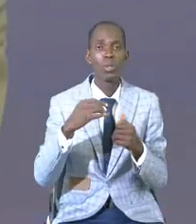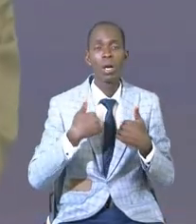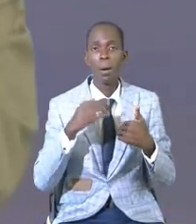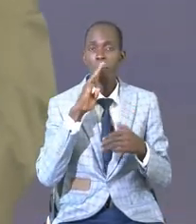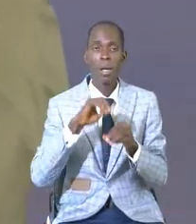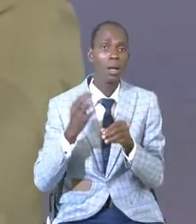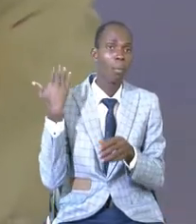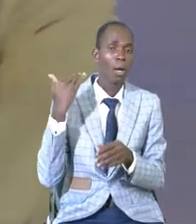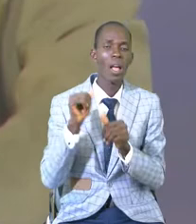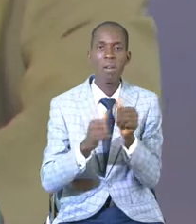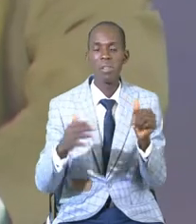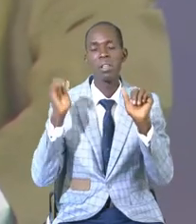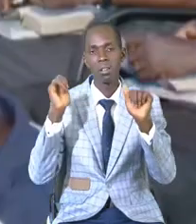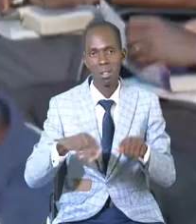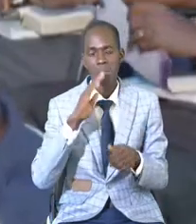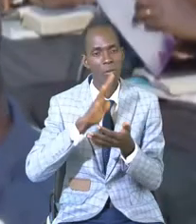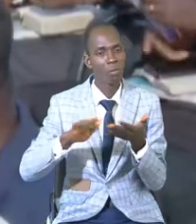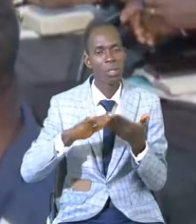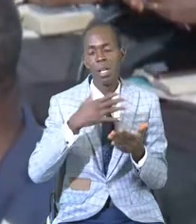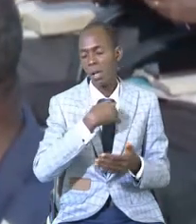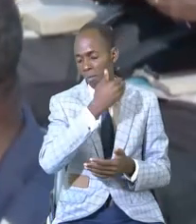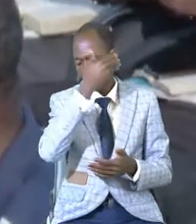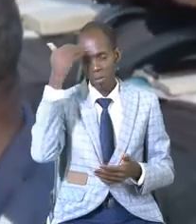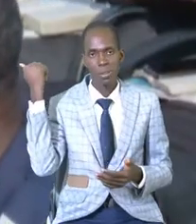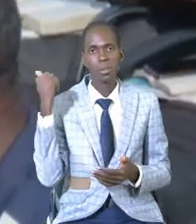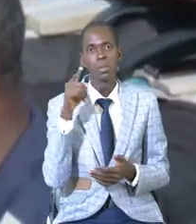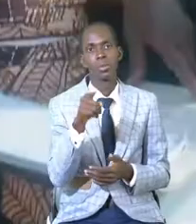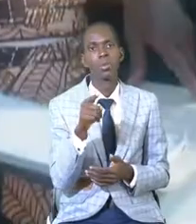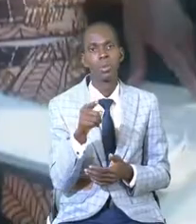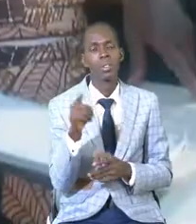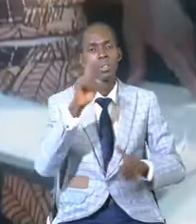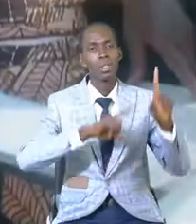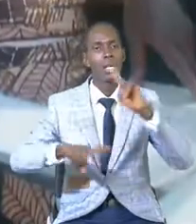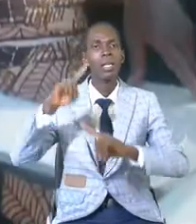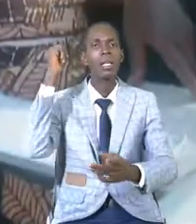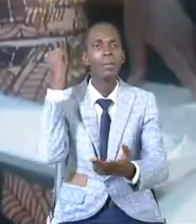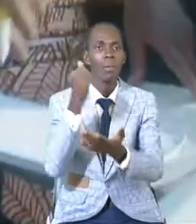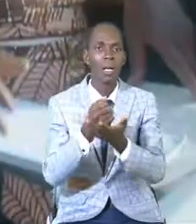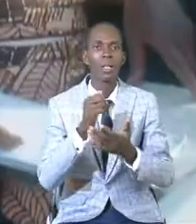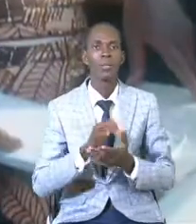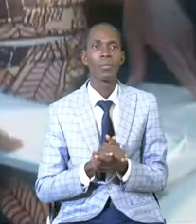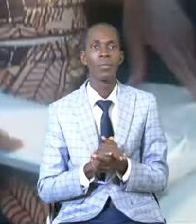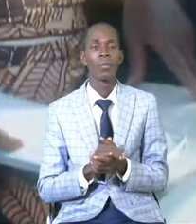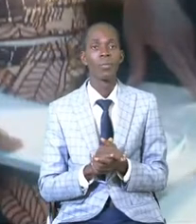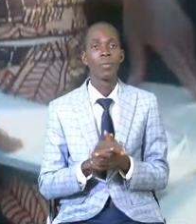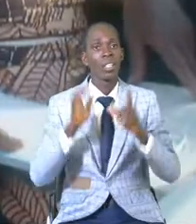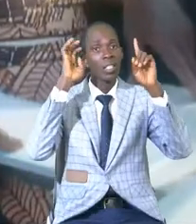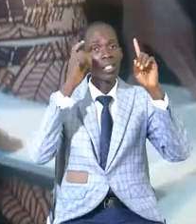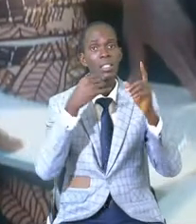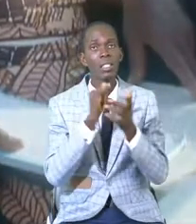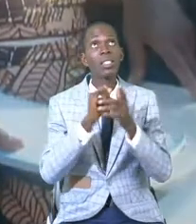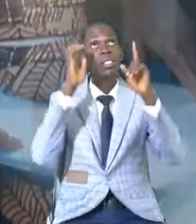can be forgiven and forgotten. I was waiting for a good amen. It says he is able